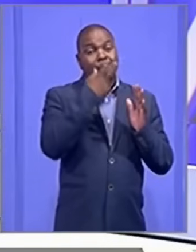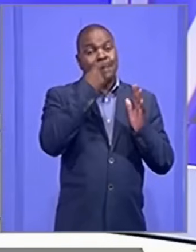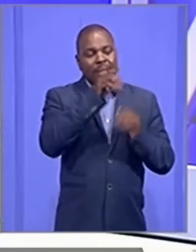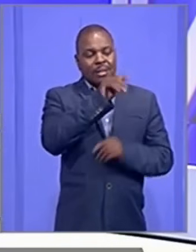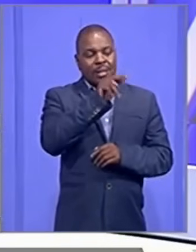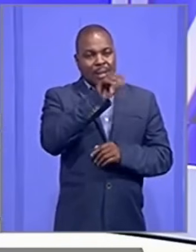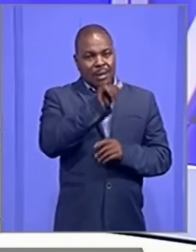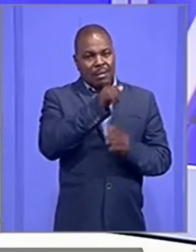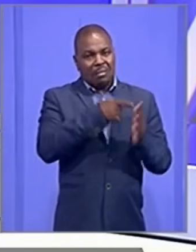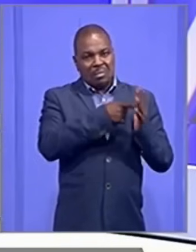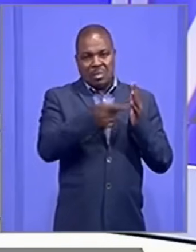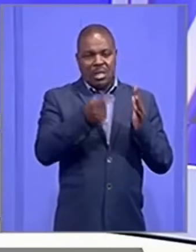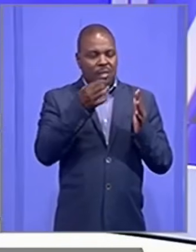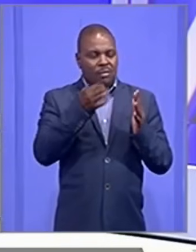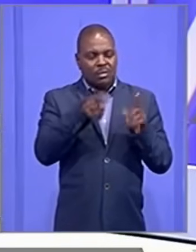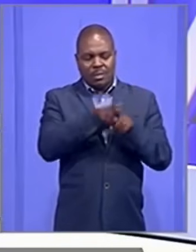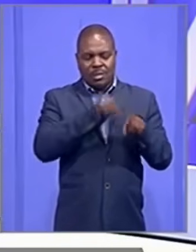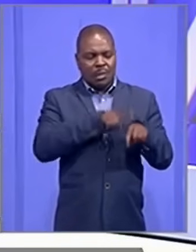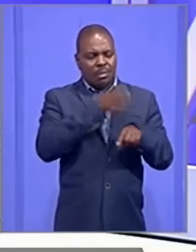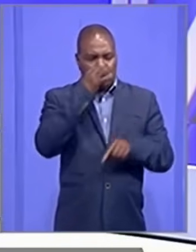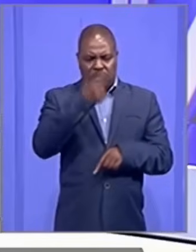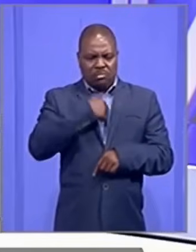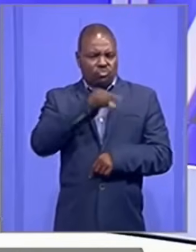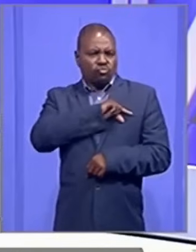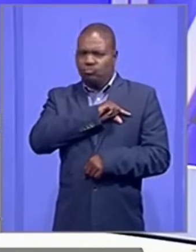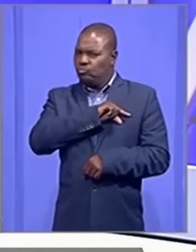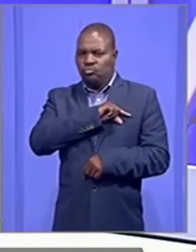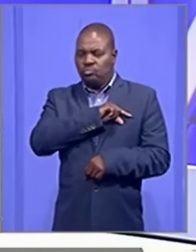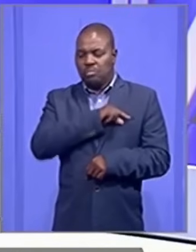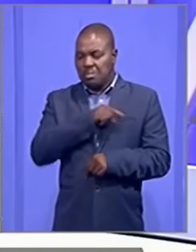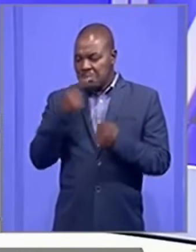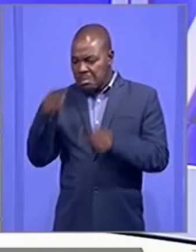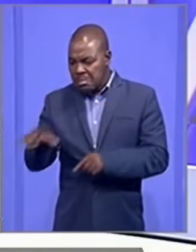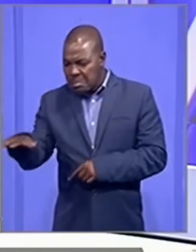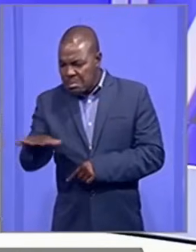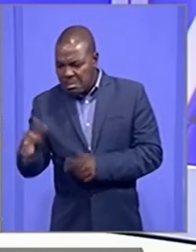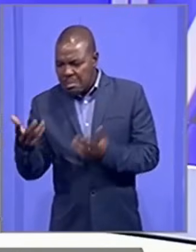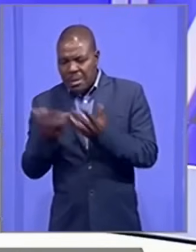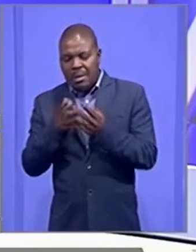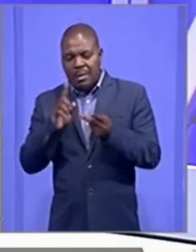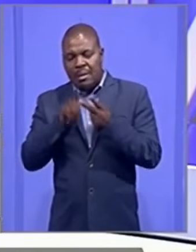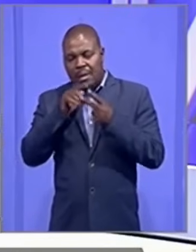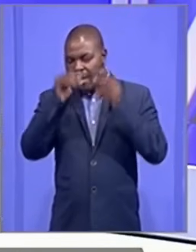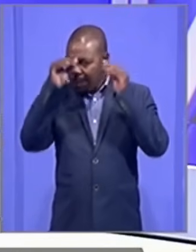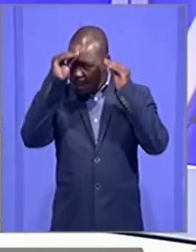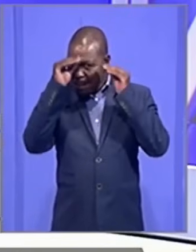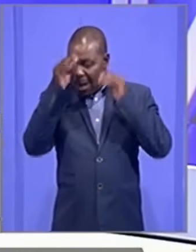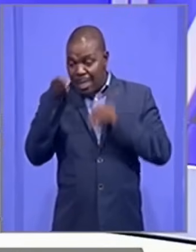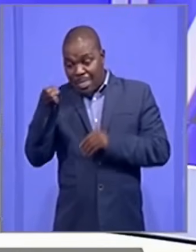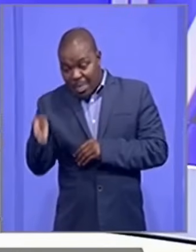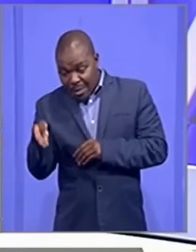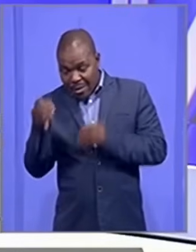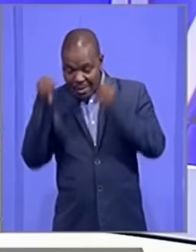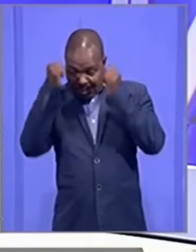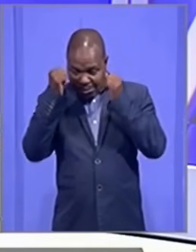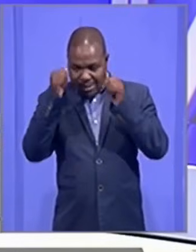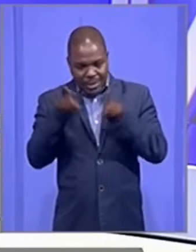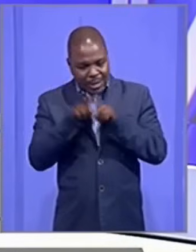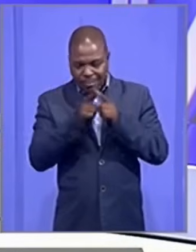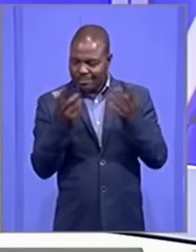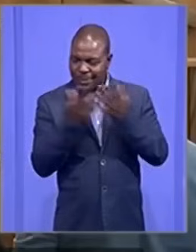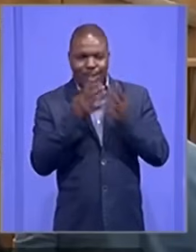moka bao ba sa iponego molato wa polao ga se tša hwetšwa gape le go kefa yeo e hweditšwego lefelong la